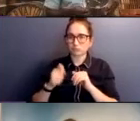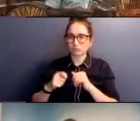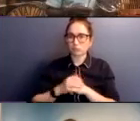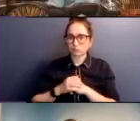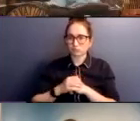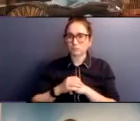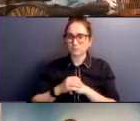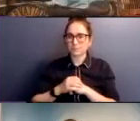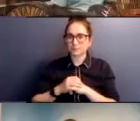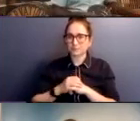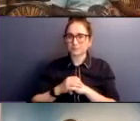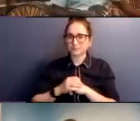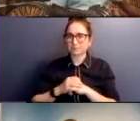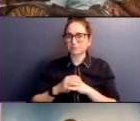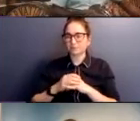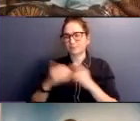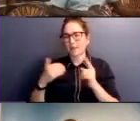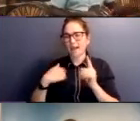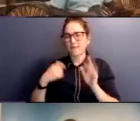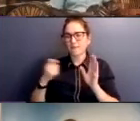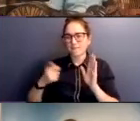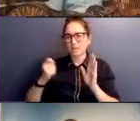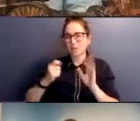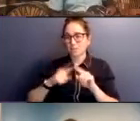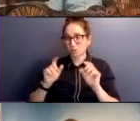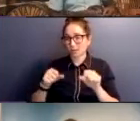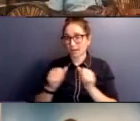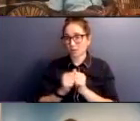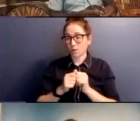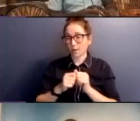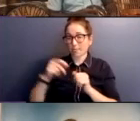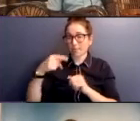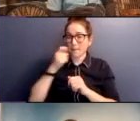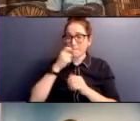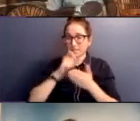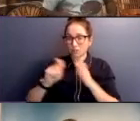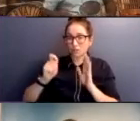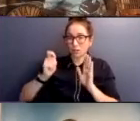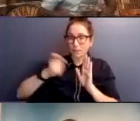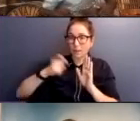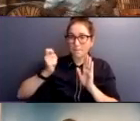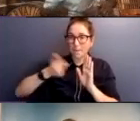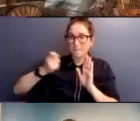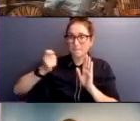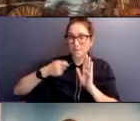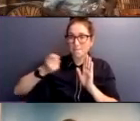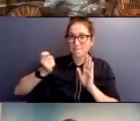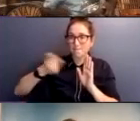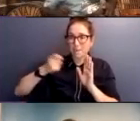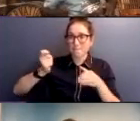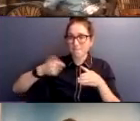And I have a beater here, but it can also be done with just a pencil. So,